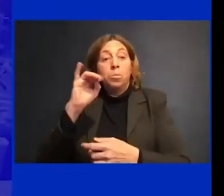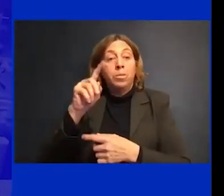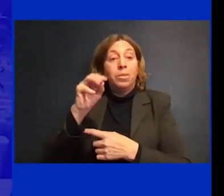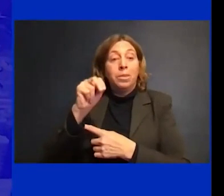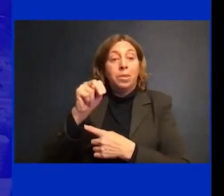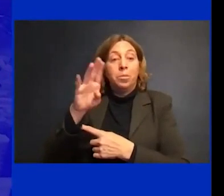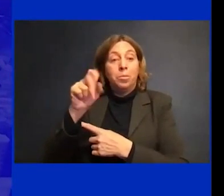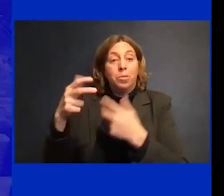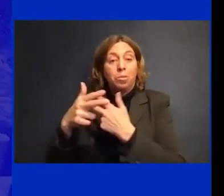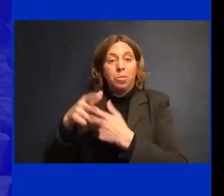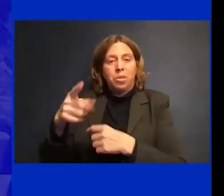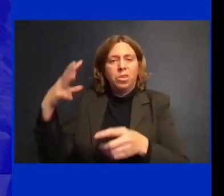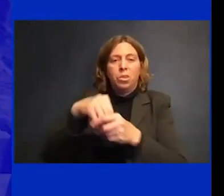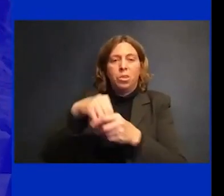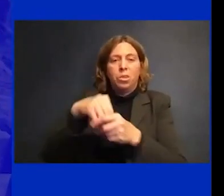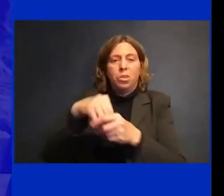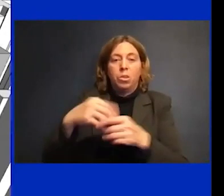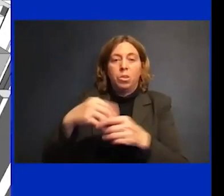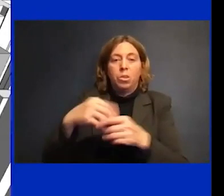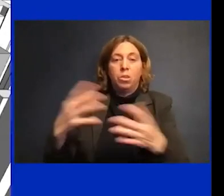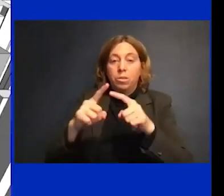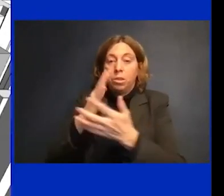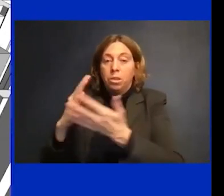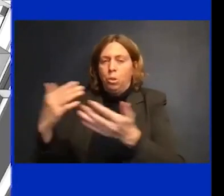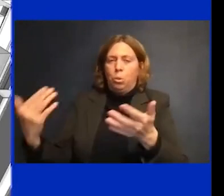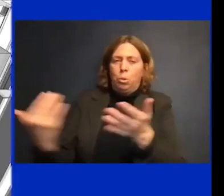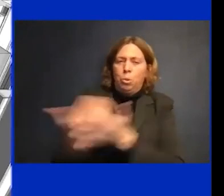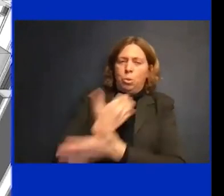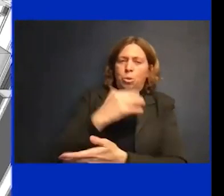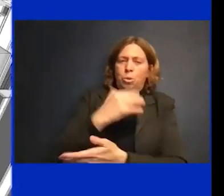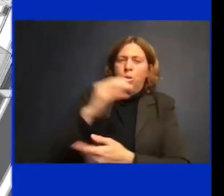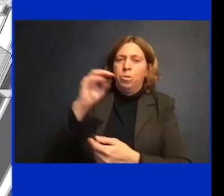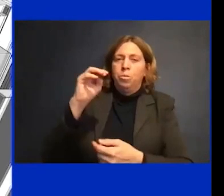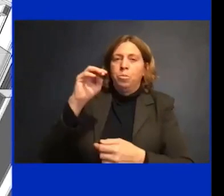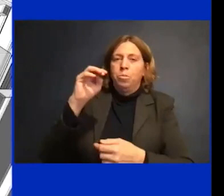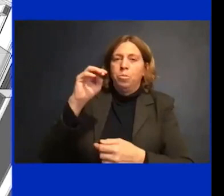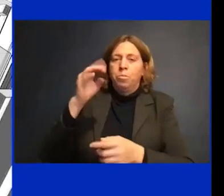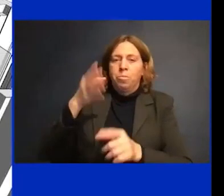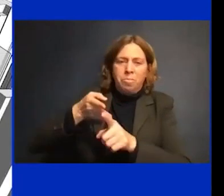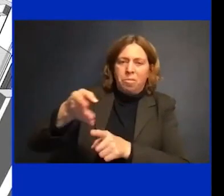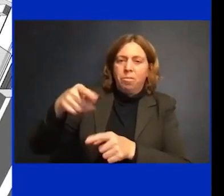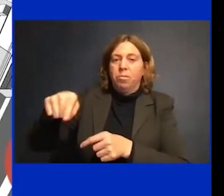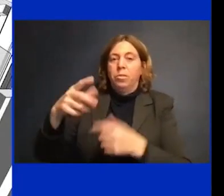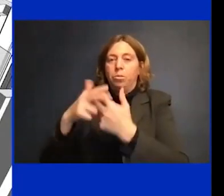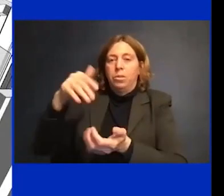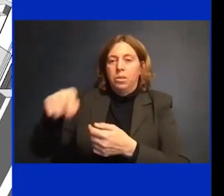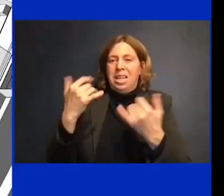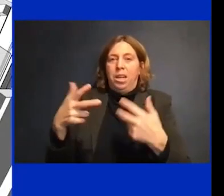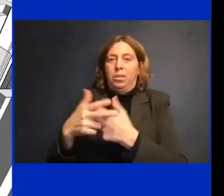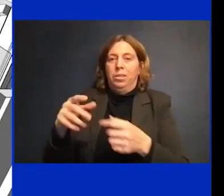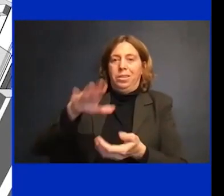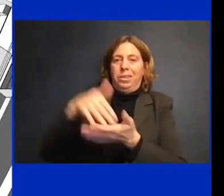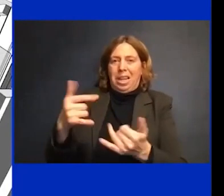Midtown Bus Terminal, includes the following components: a new main terminal at the location of the existing